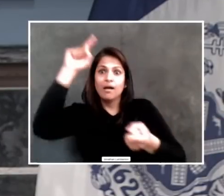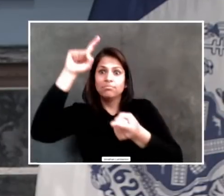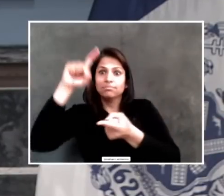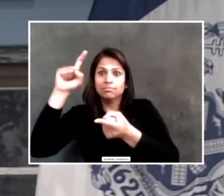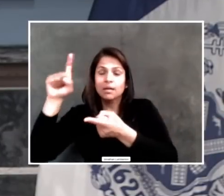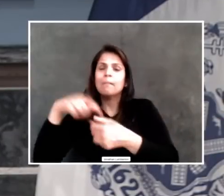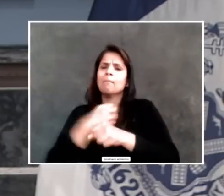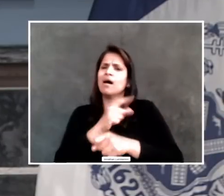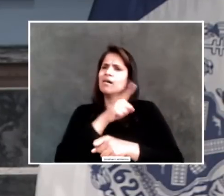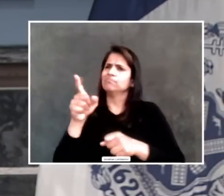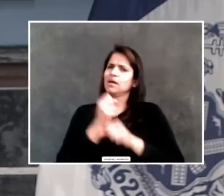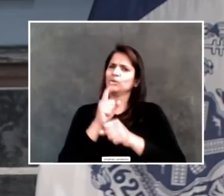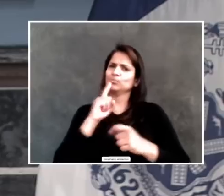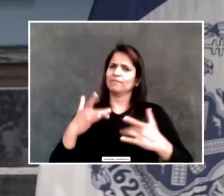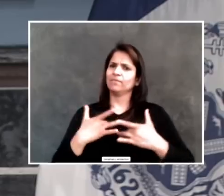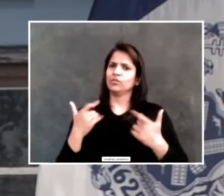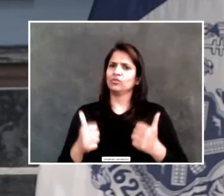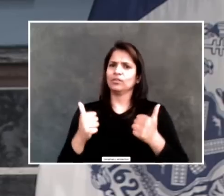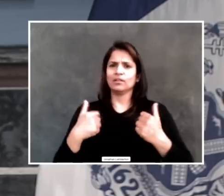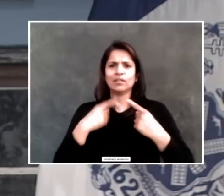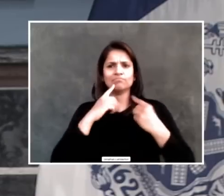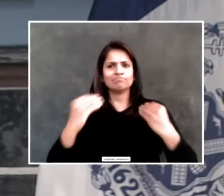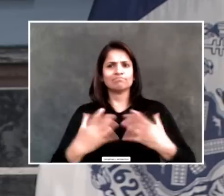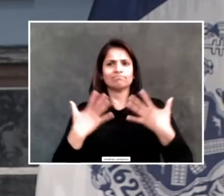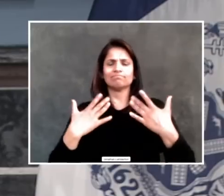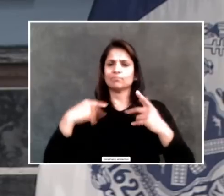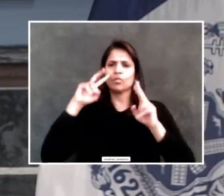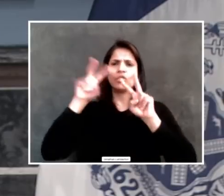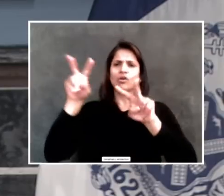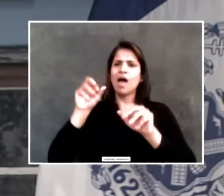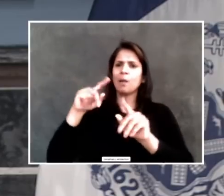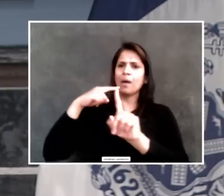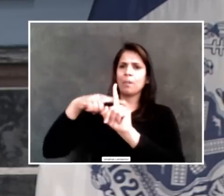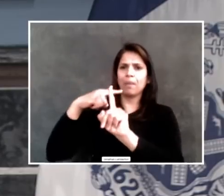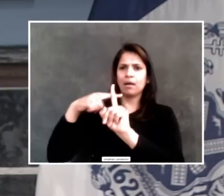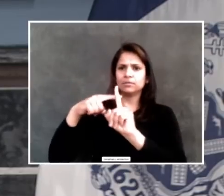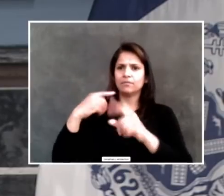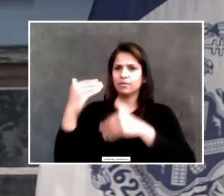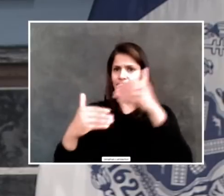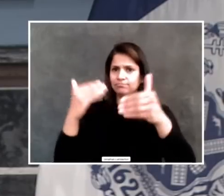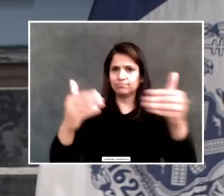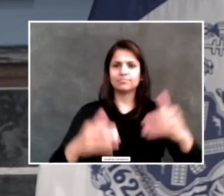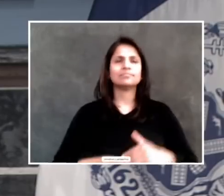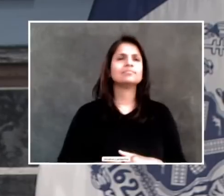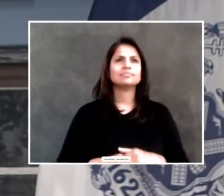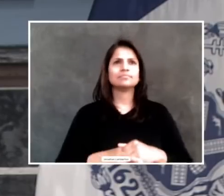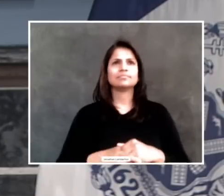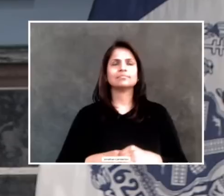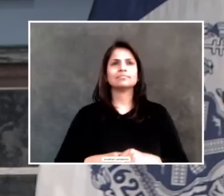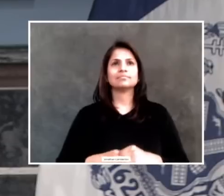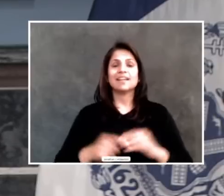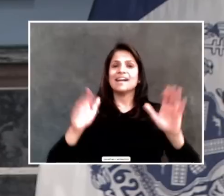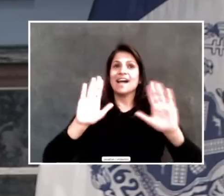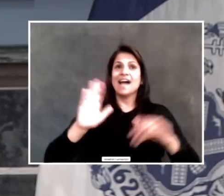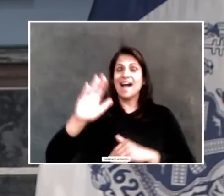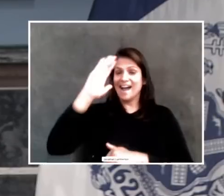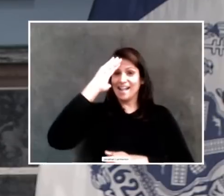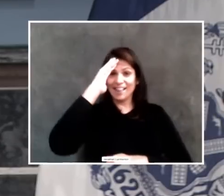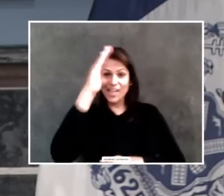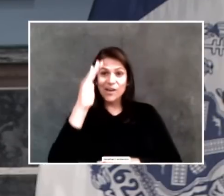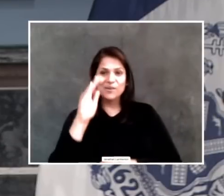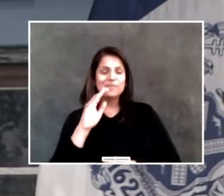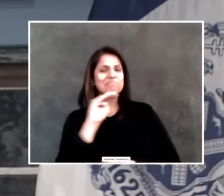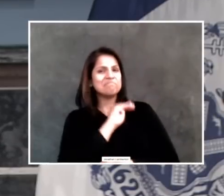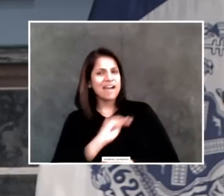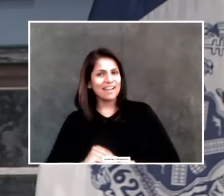Advance. Hey, Mr. Mayor. So Staten Island's political delegation sent you a letter this week calling on you to